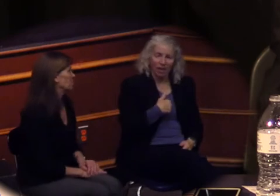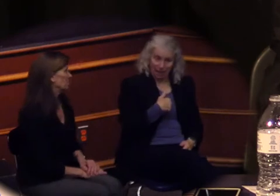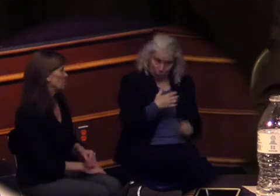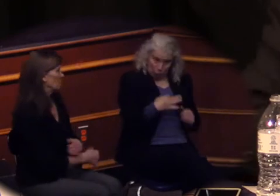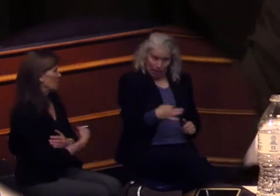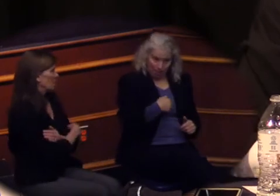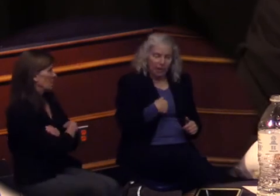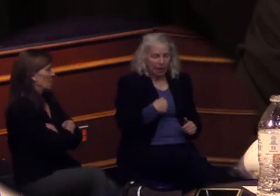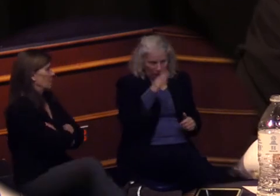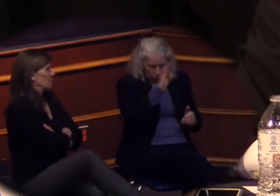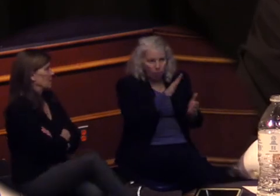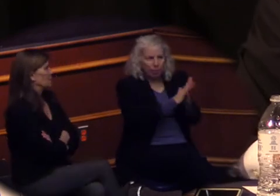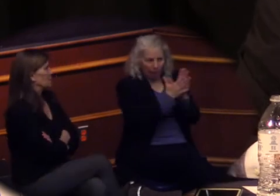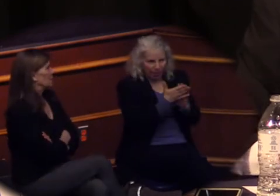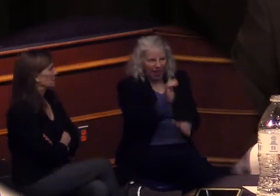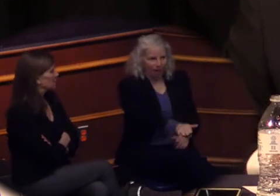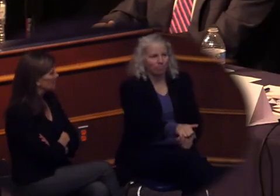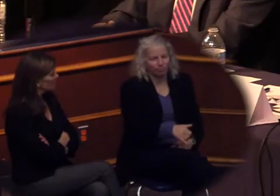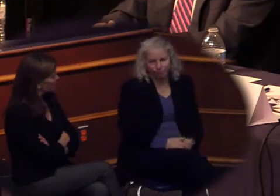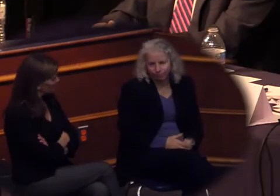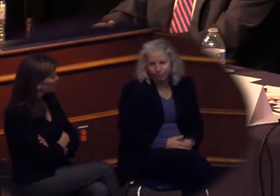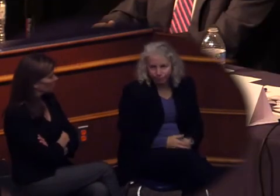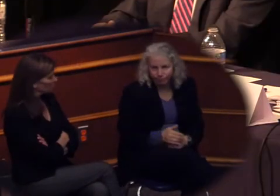elect me, that's what I will be. Thank you.